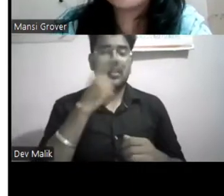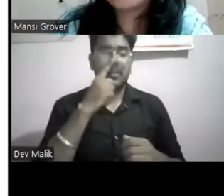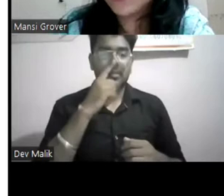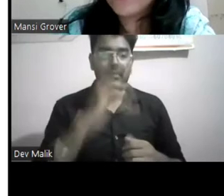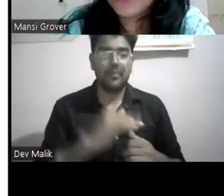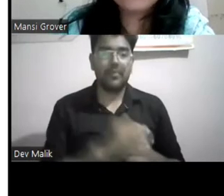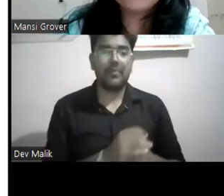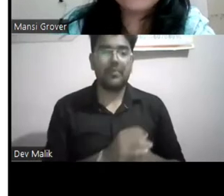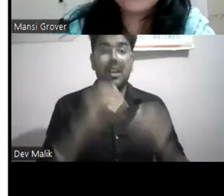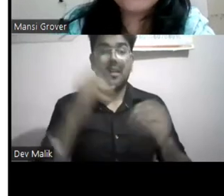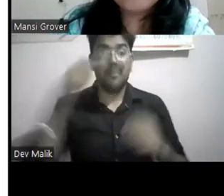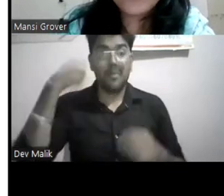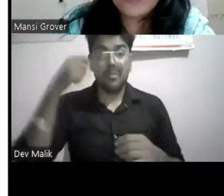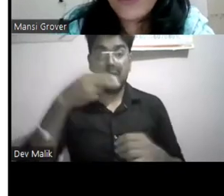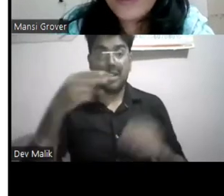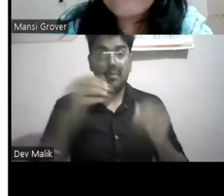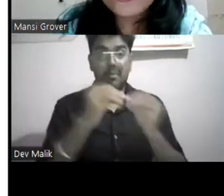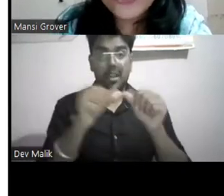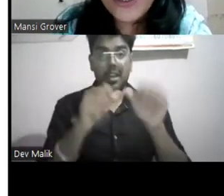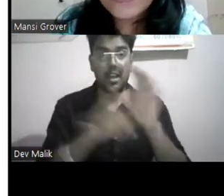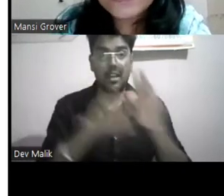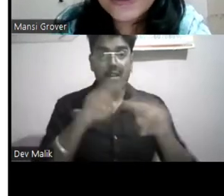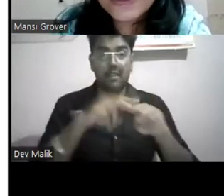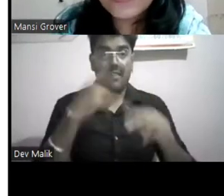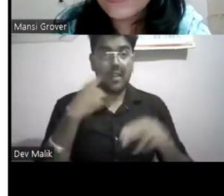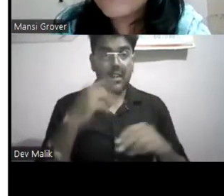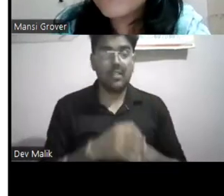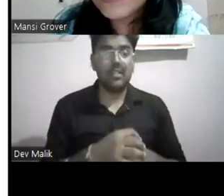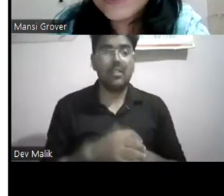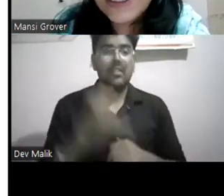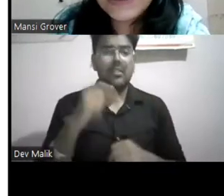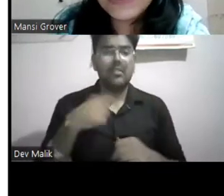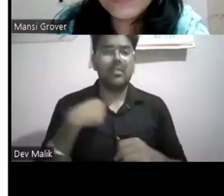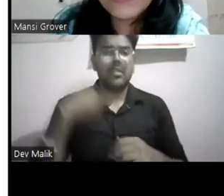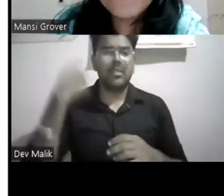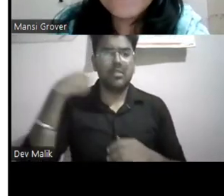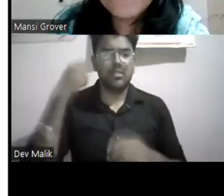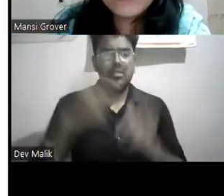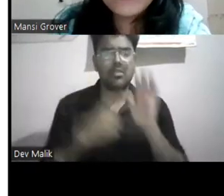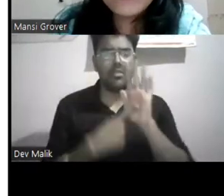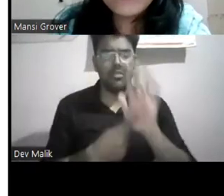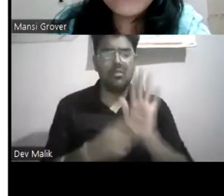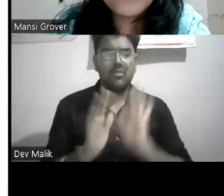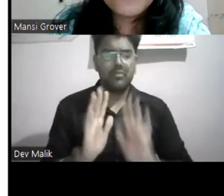Barfi is something where, you know, and I will share a scene here